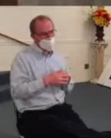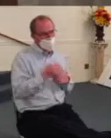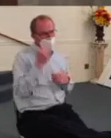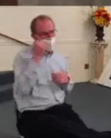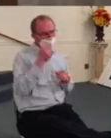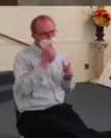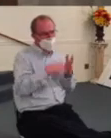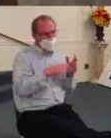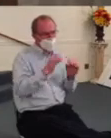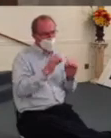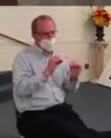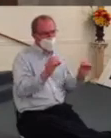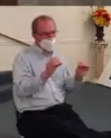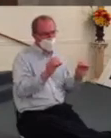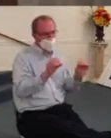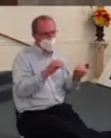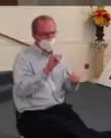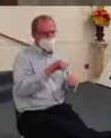out of it.